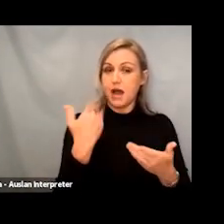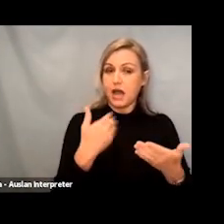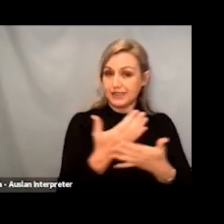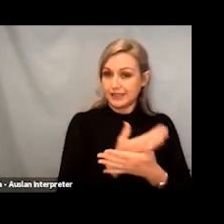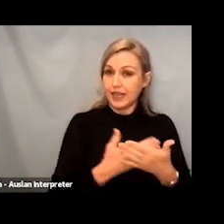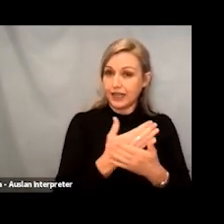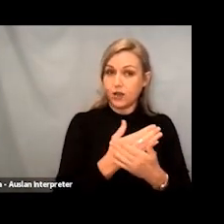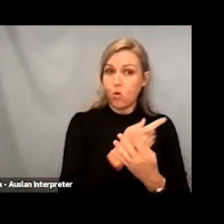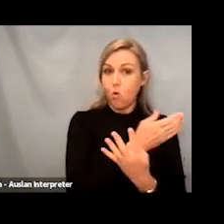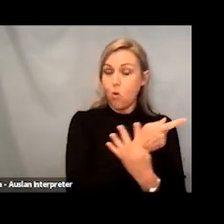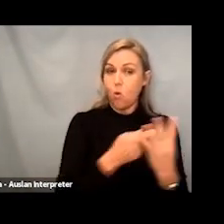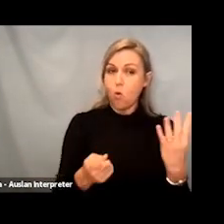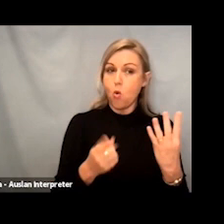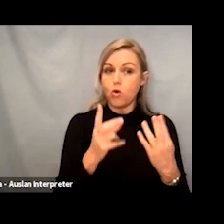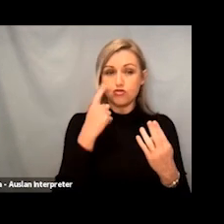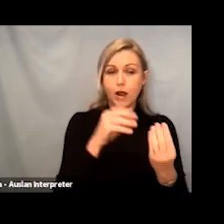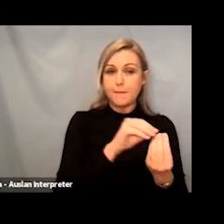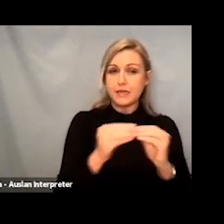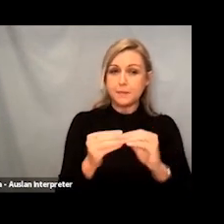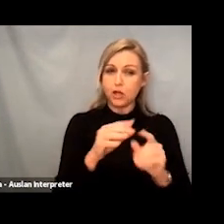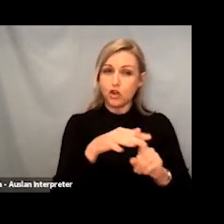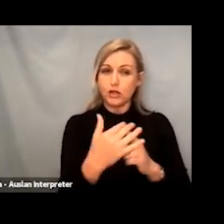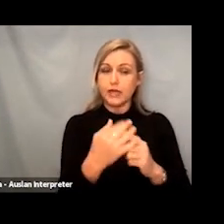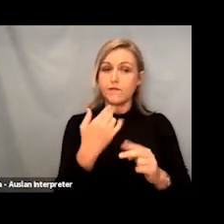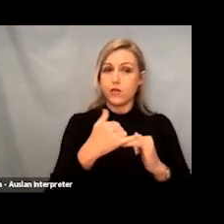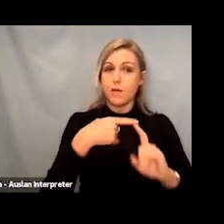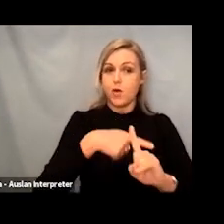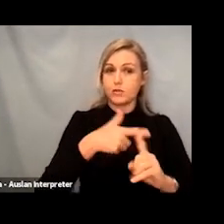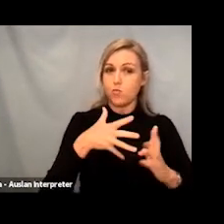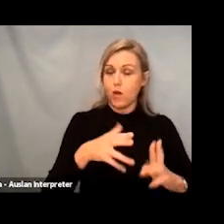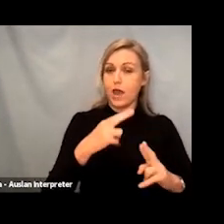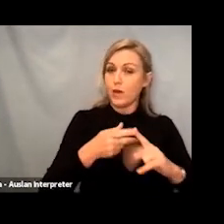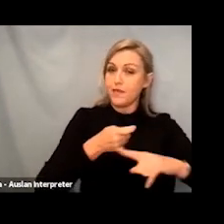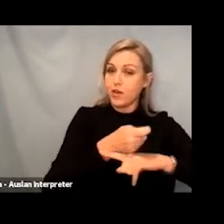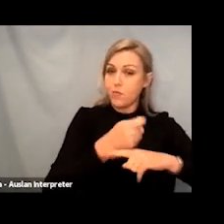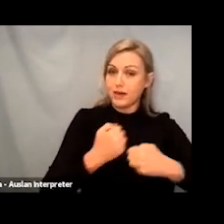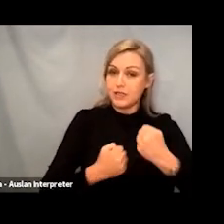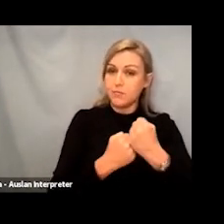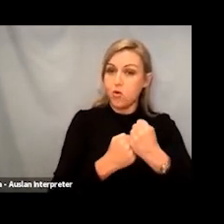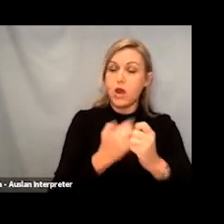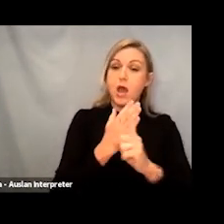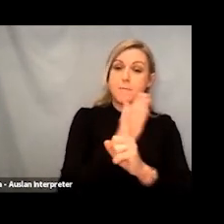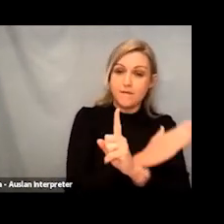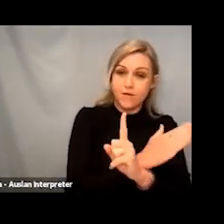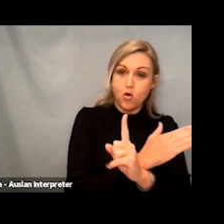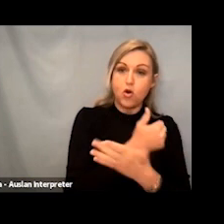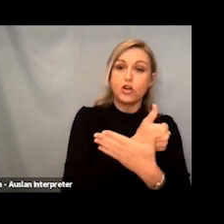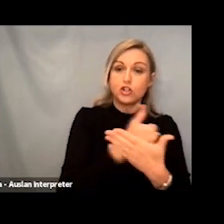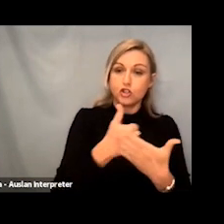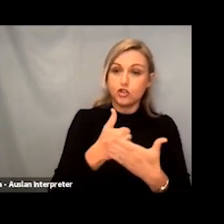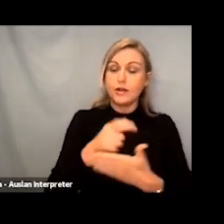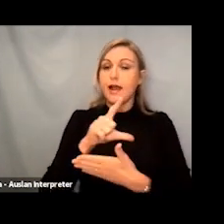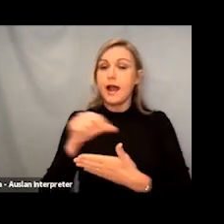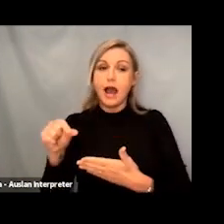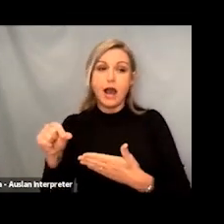studies have manipulated context in a positive way, with therapeutic support before, during, and after, music listening across